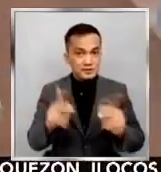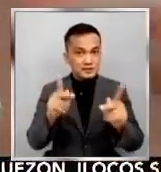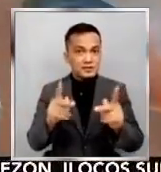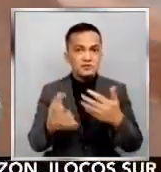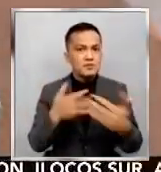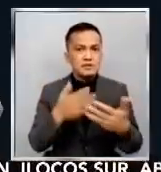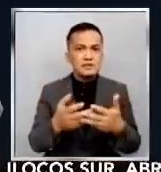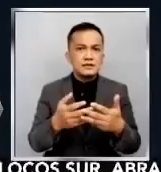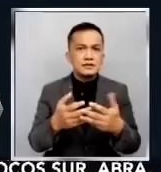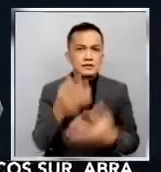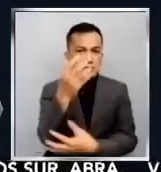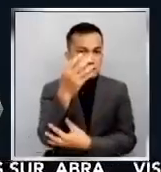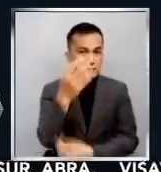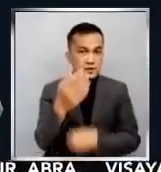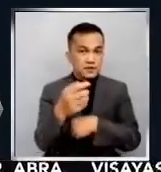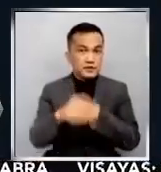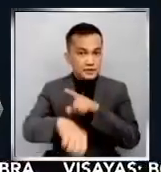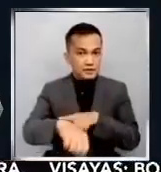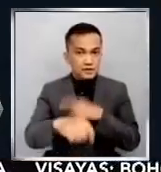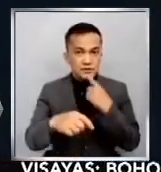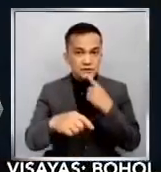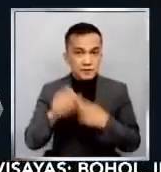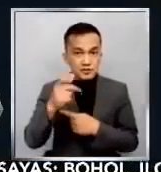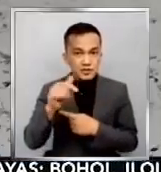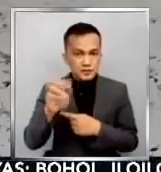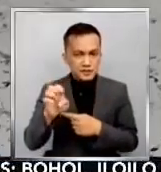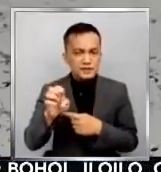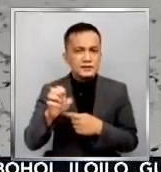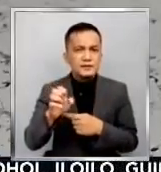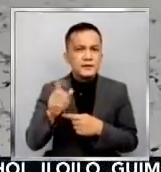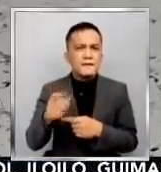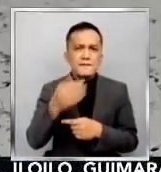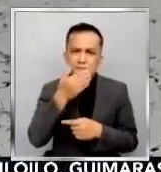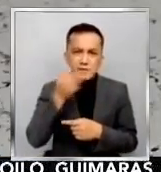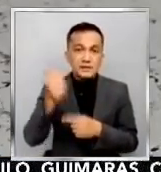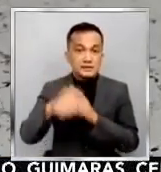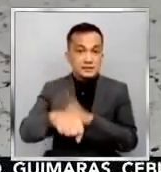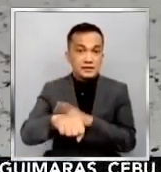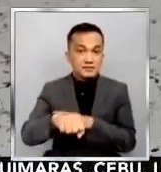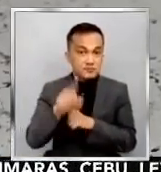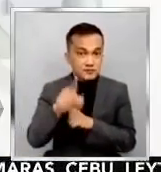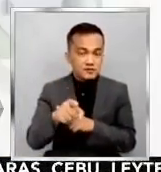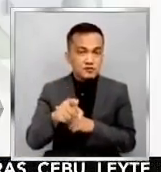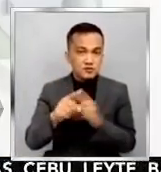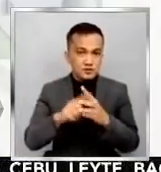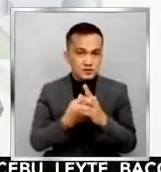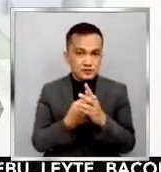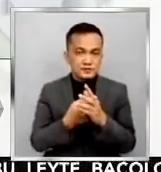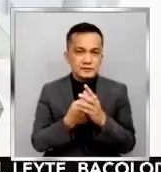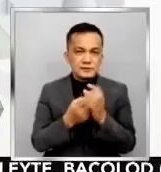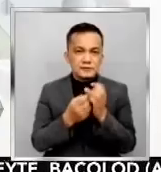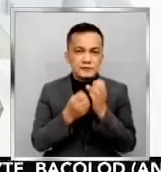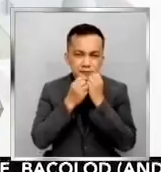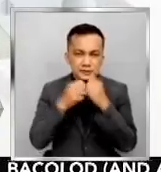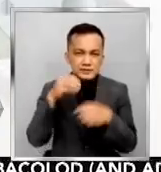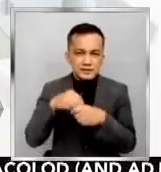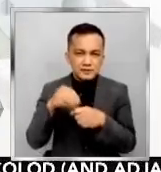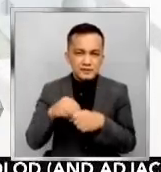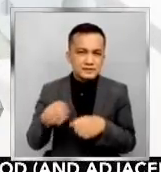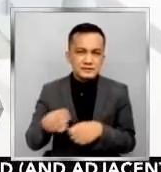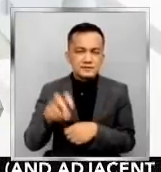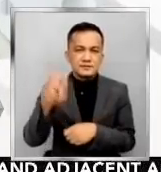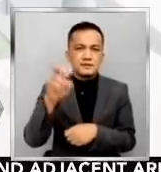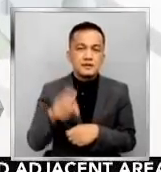kay Charmaine, mabuting pagkakataon na rin ito para umpisahan ang iyong savings journey. Yung mga displaced activities